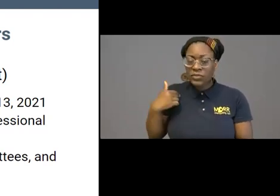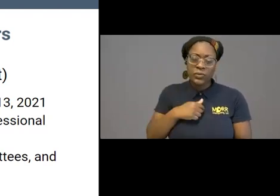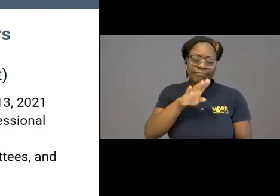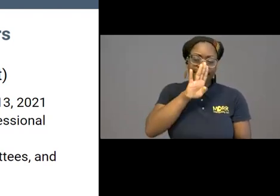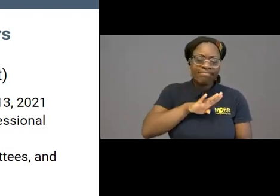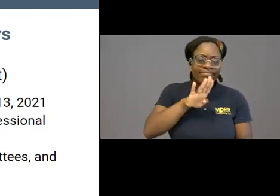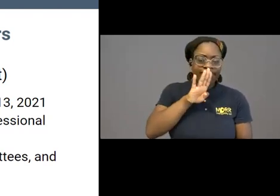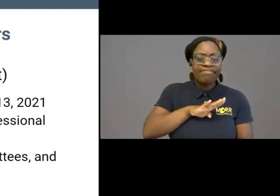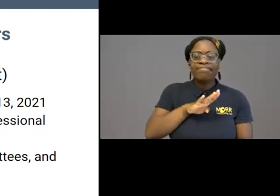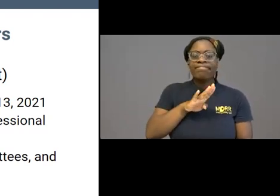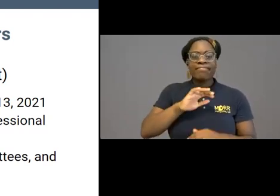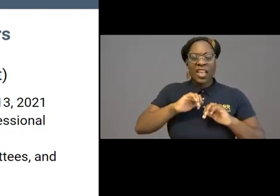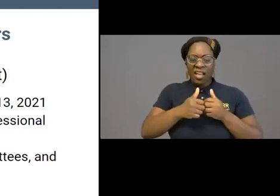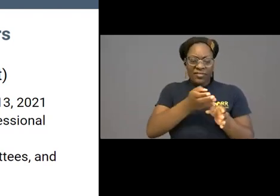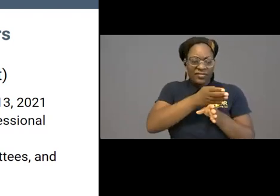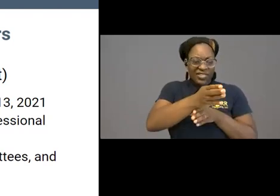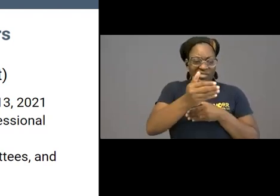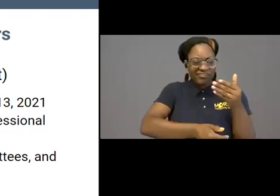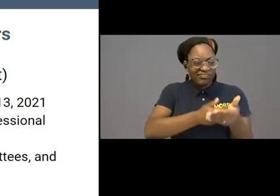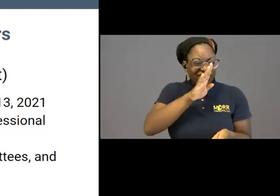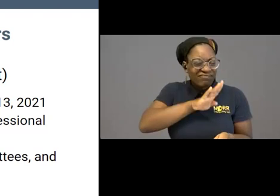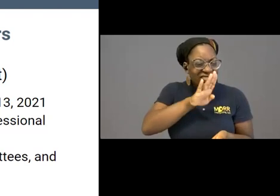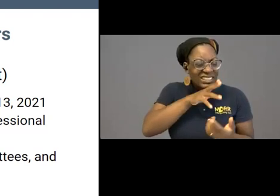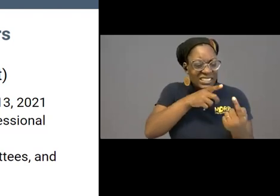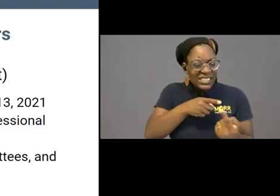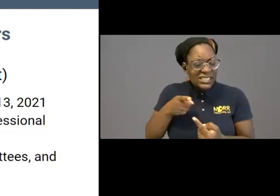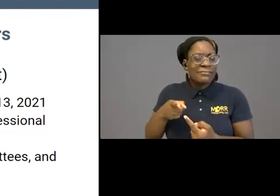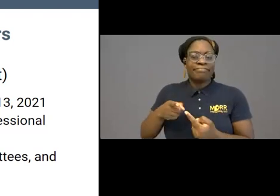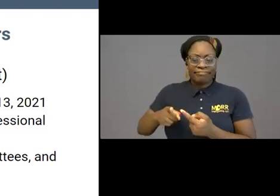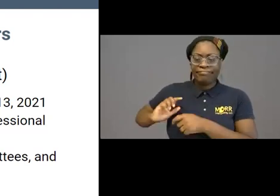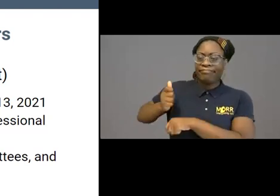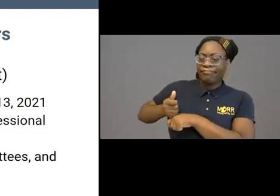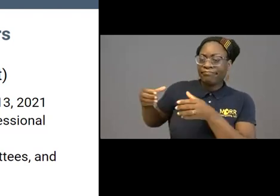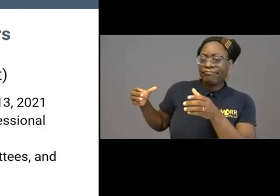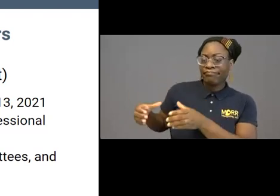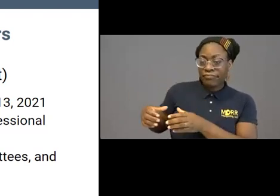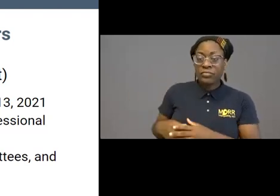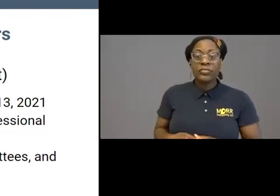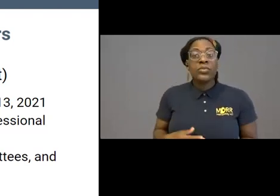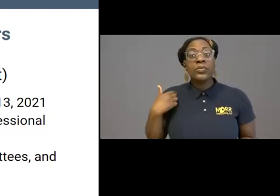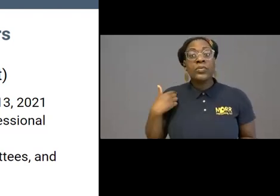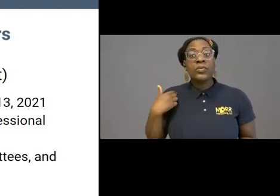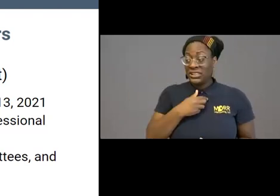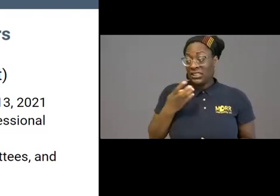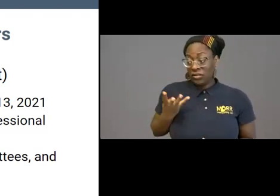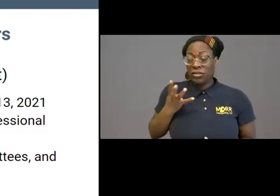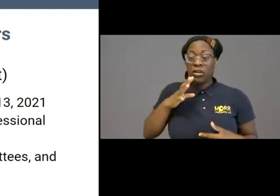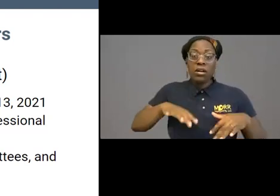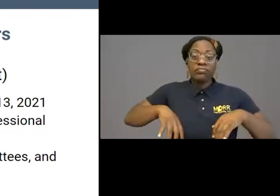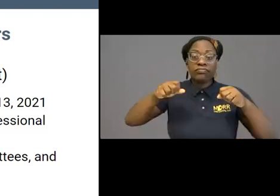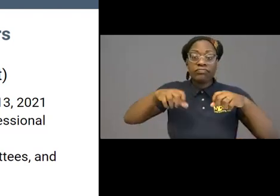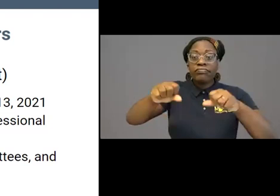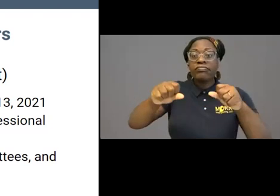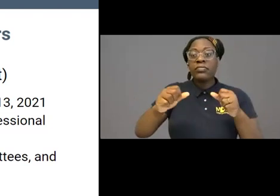for scholarship on online writing centers, and hosted informal events and discussions to connect people doing this work.